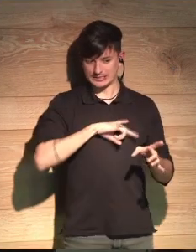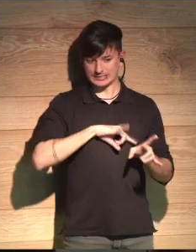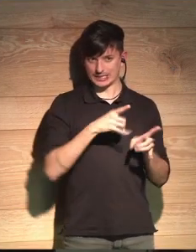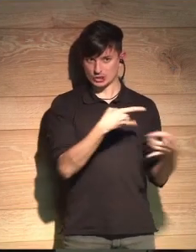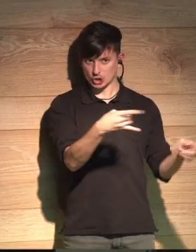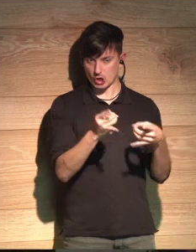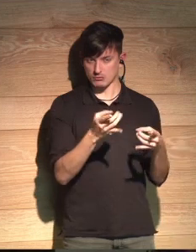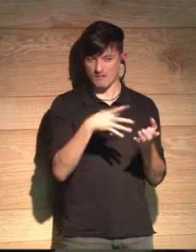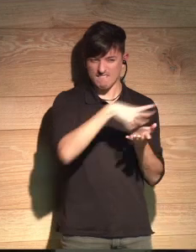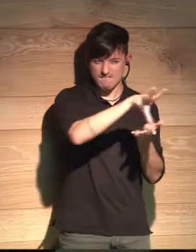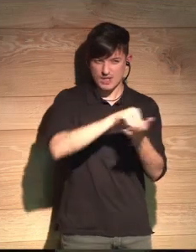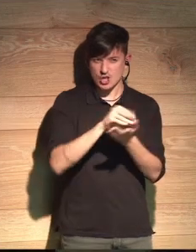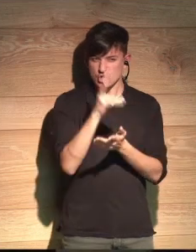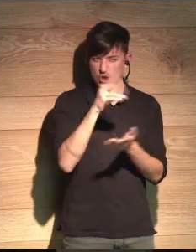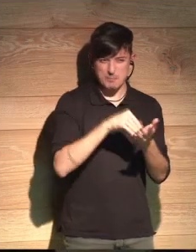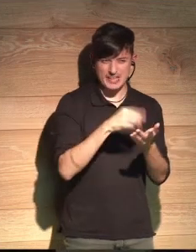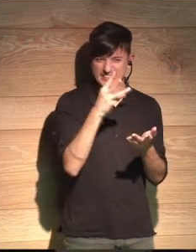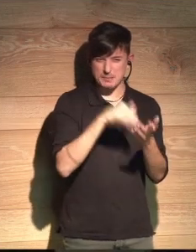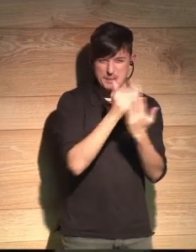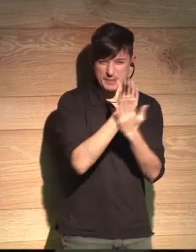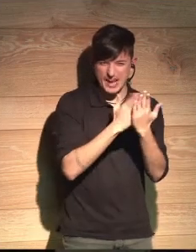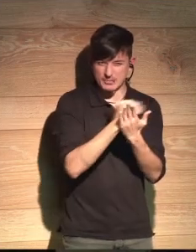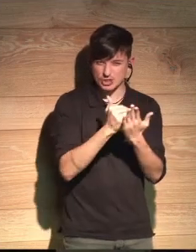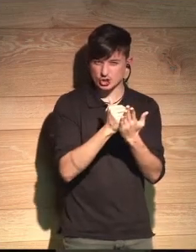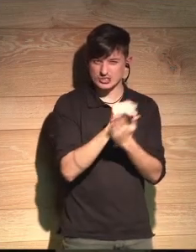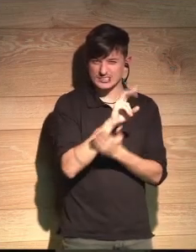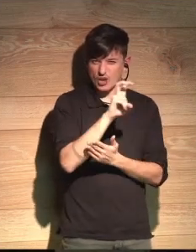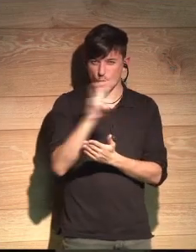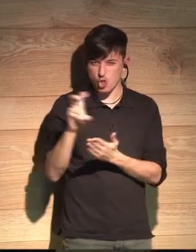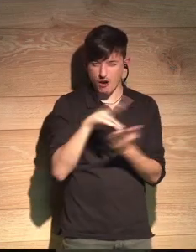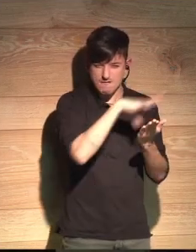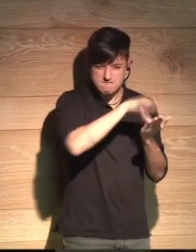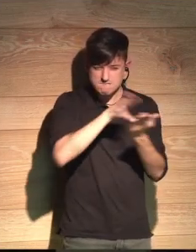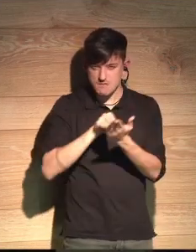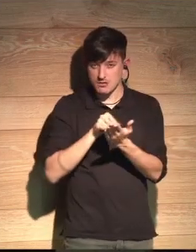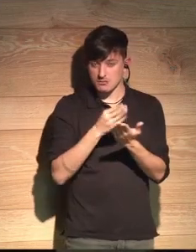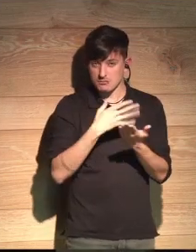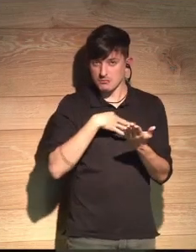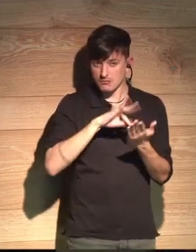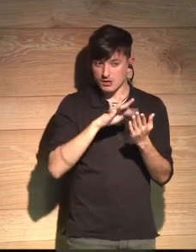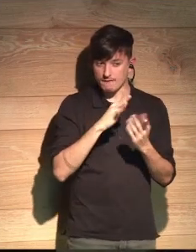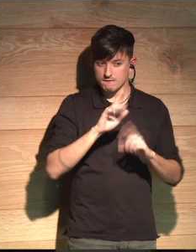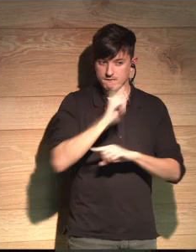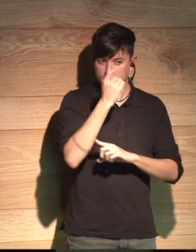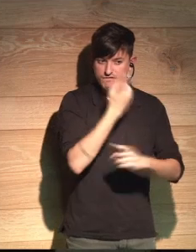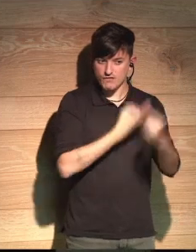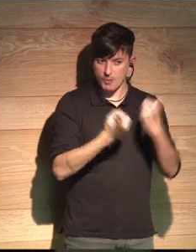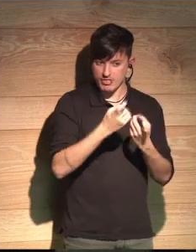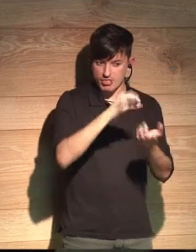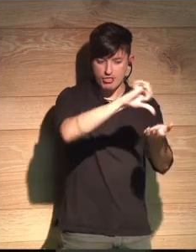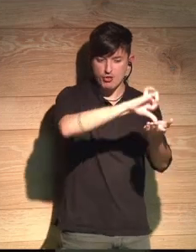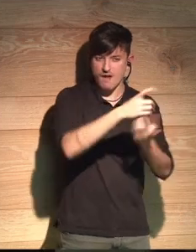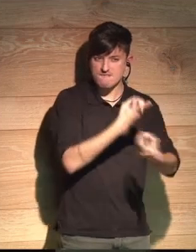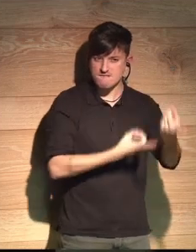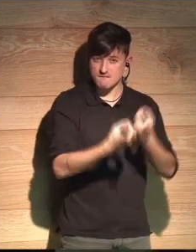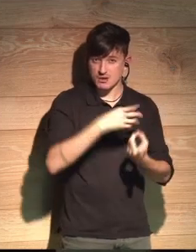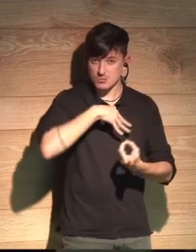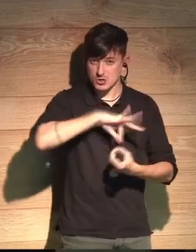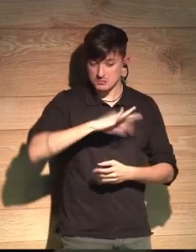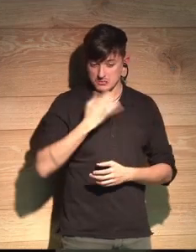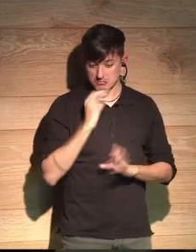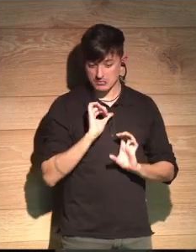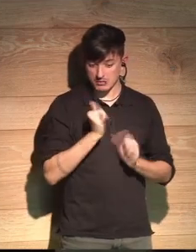to 3,000 parameters every second. So you can start using it to get information about the city. For instance, we started working on cars and